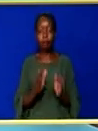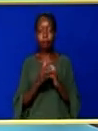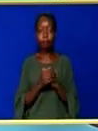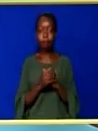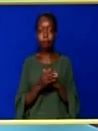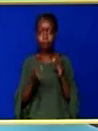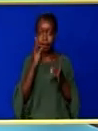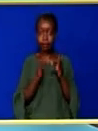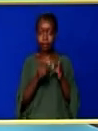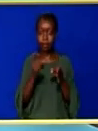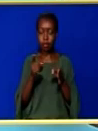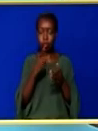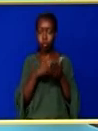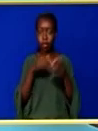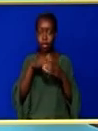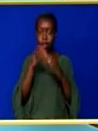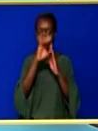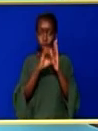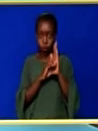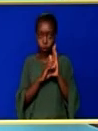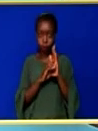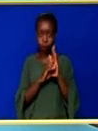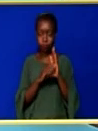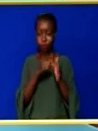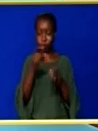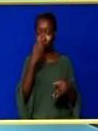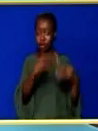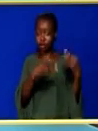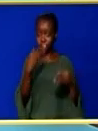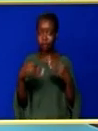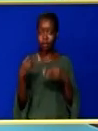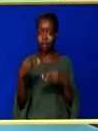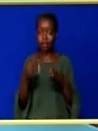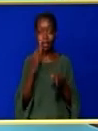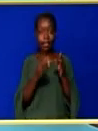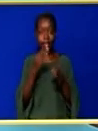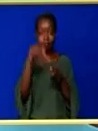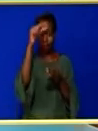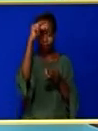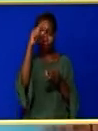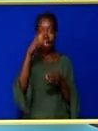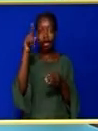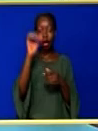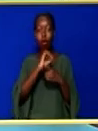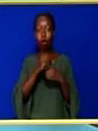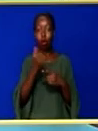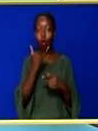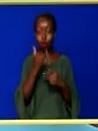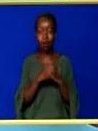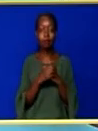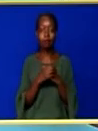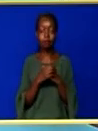So if this is what is in the Constitution, so it is up to you to gauge whether the government was right or was it Miguna. Okay,